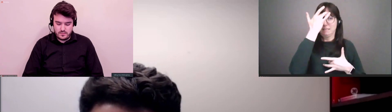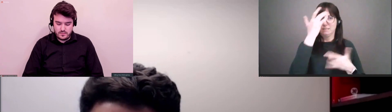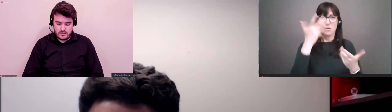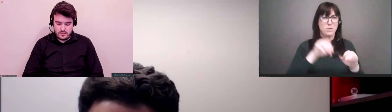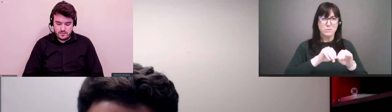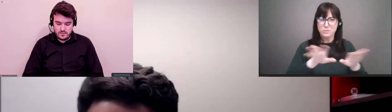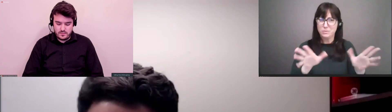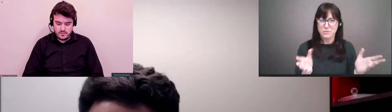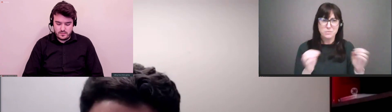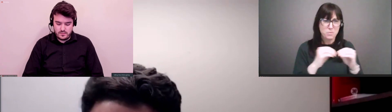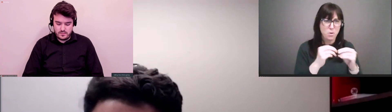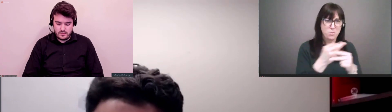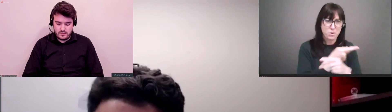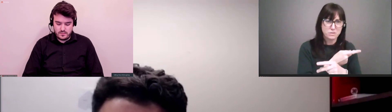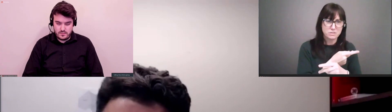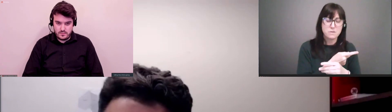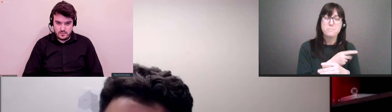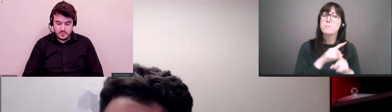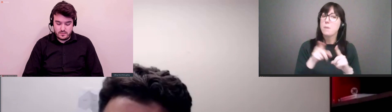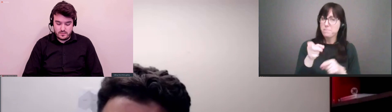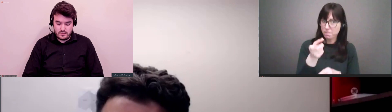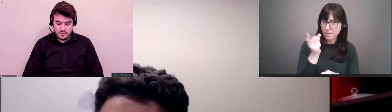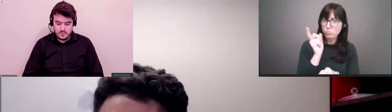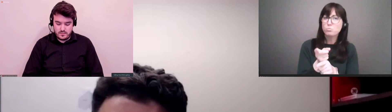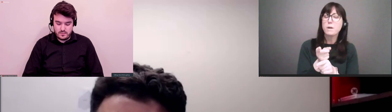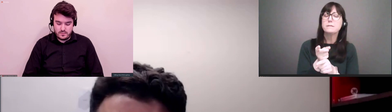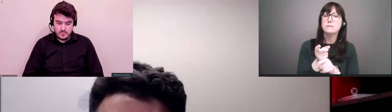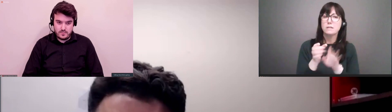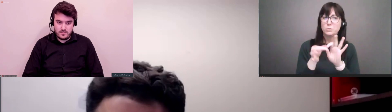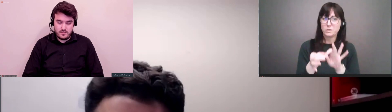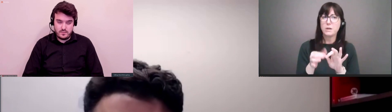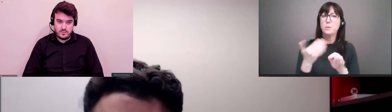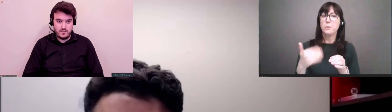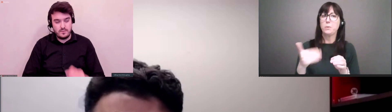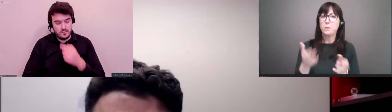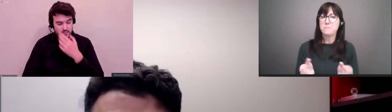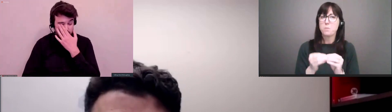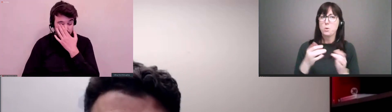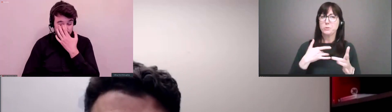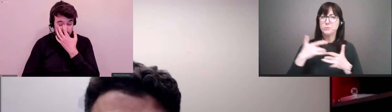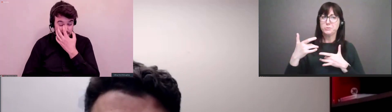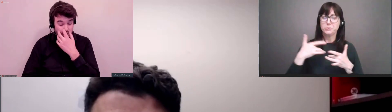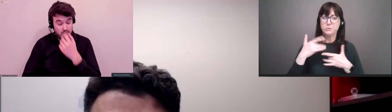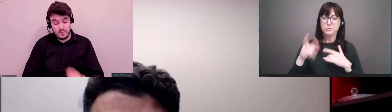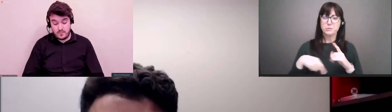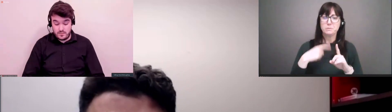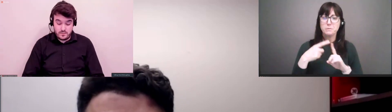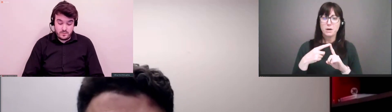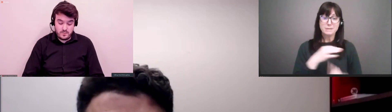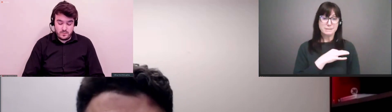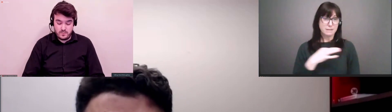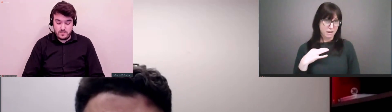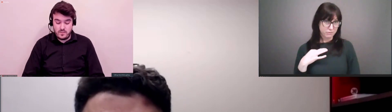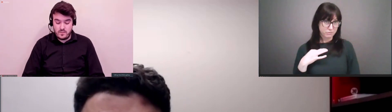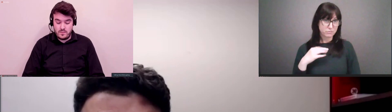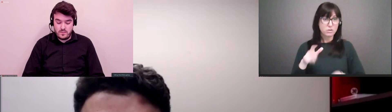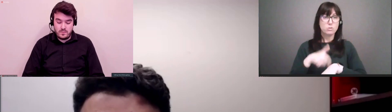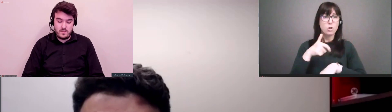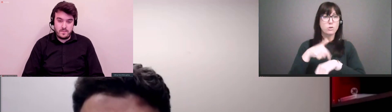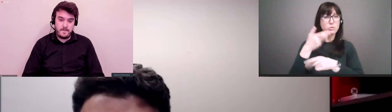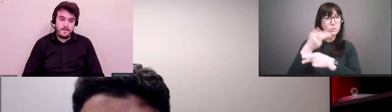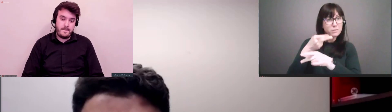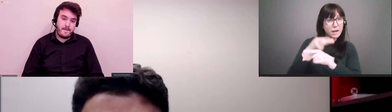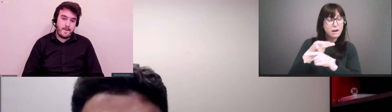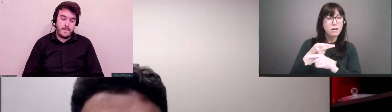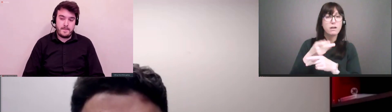issue. You're quite right, I think, in terms of raising the concern about staff in long-term care facilities working in more